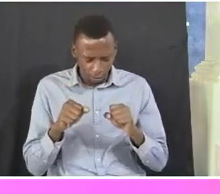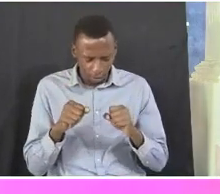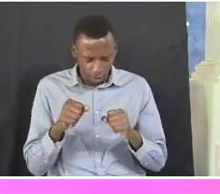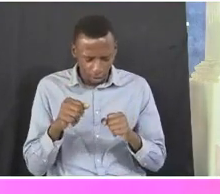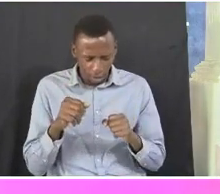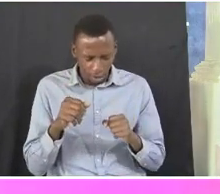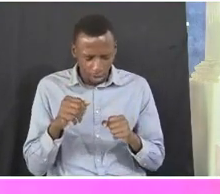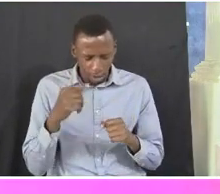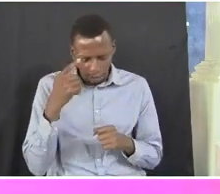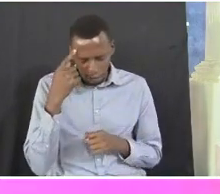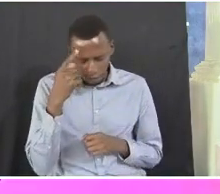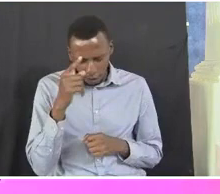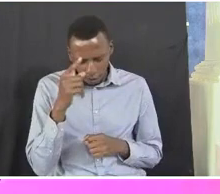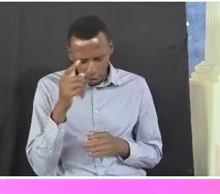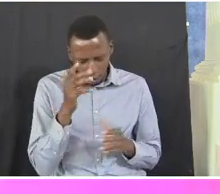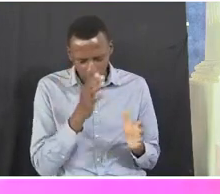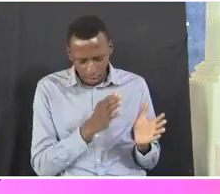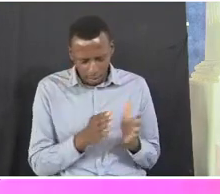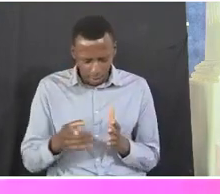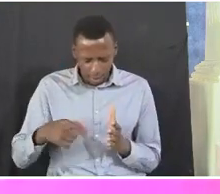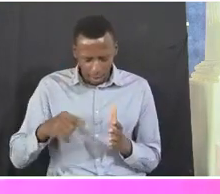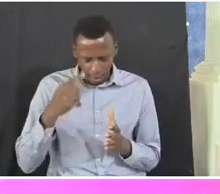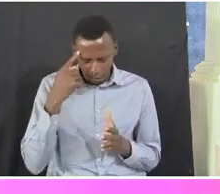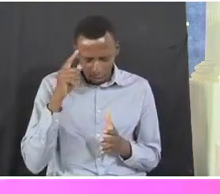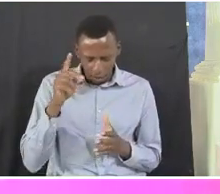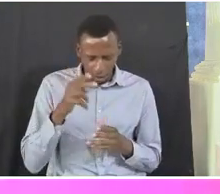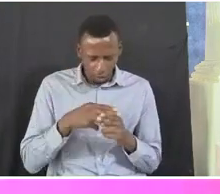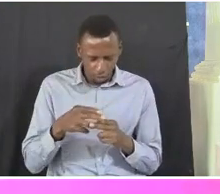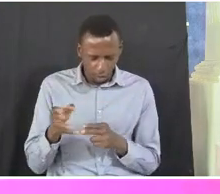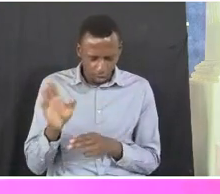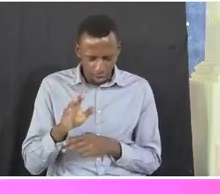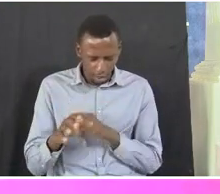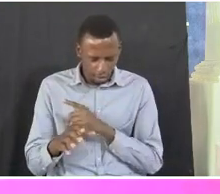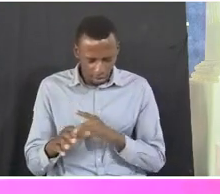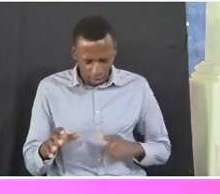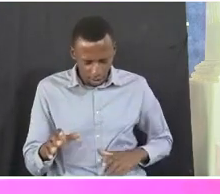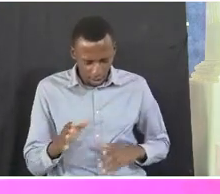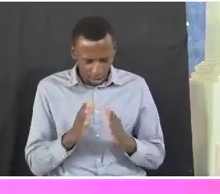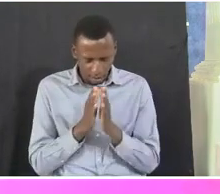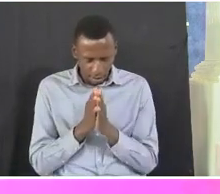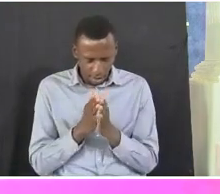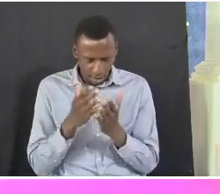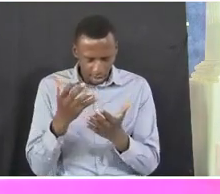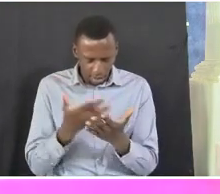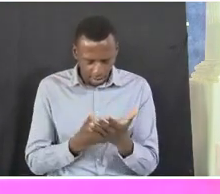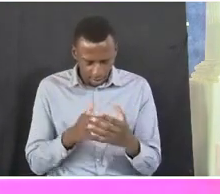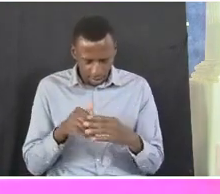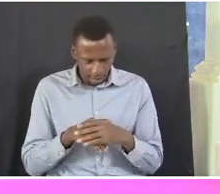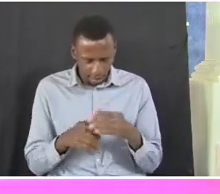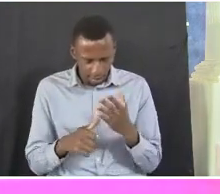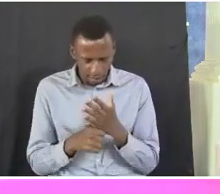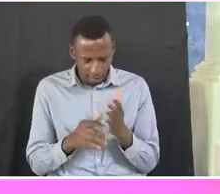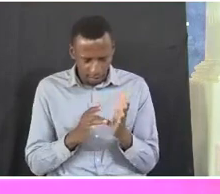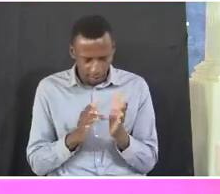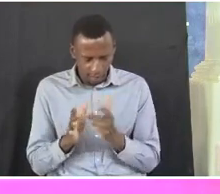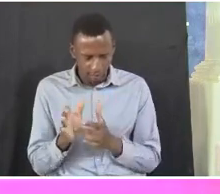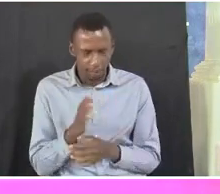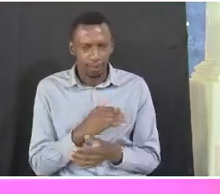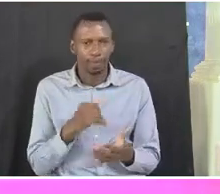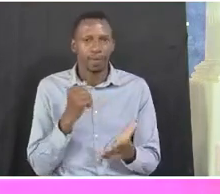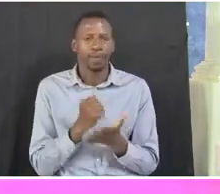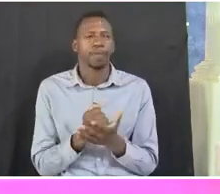the purpose of preparing us for your soon return, Lord. We pray this in Jesus' name. Amen.